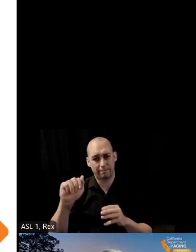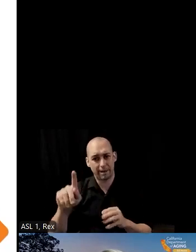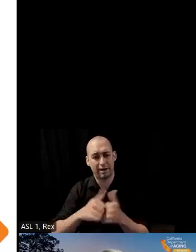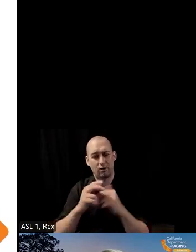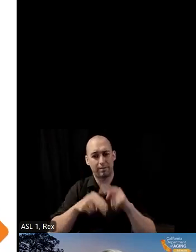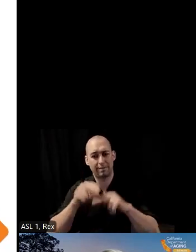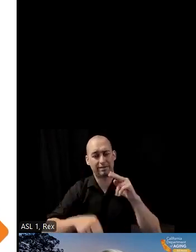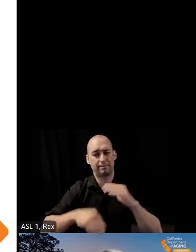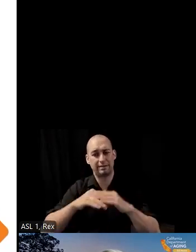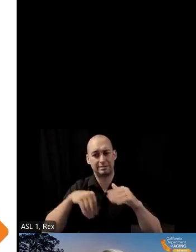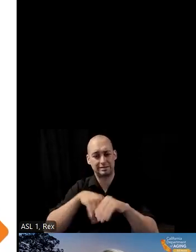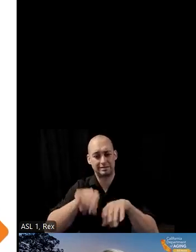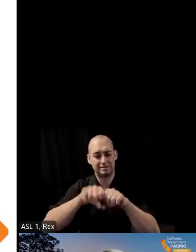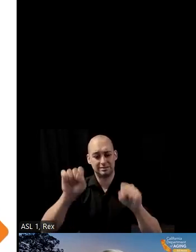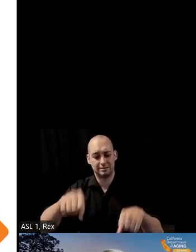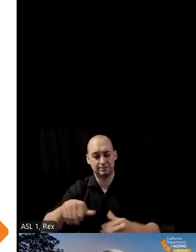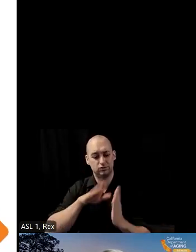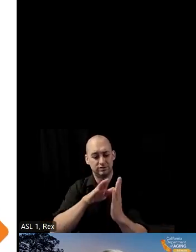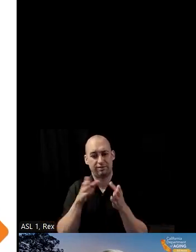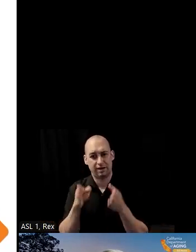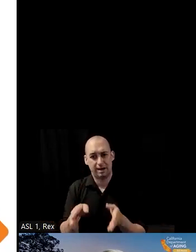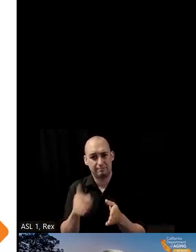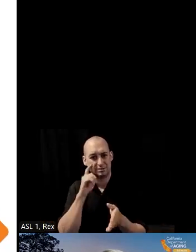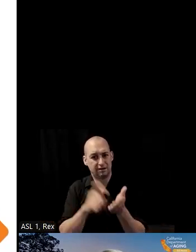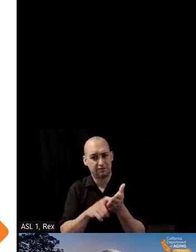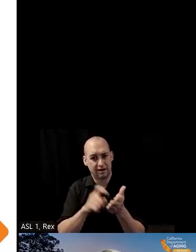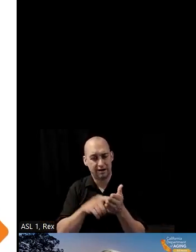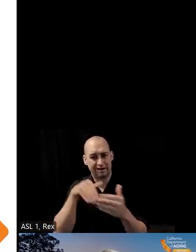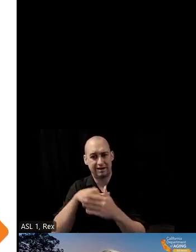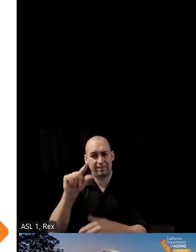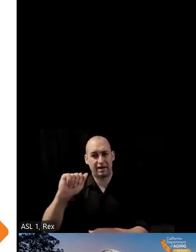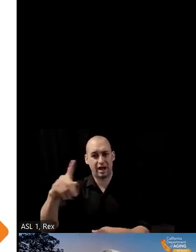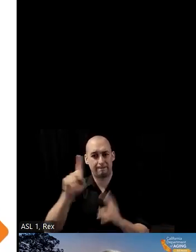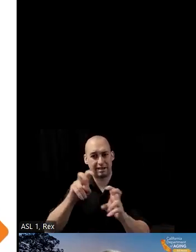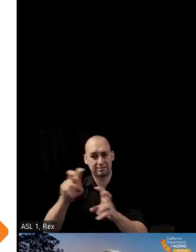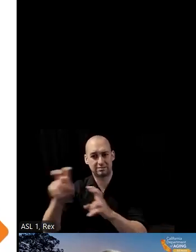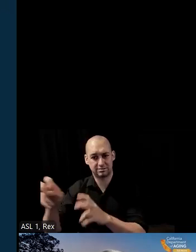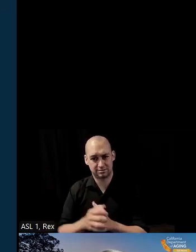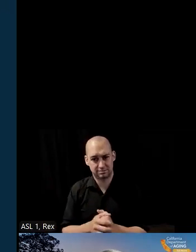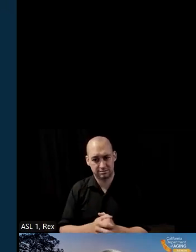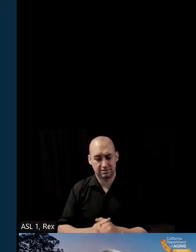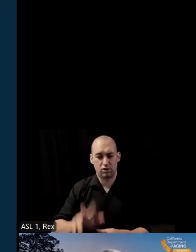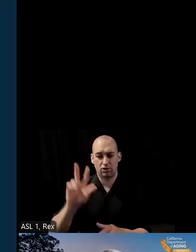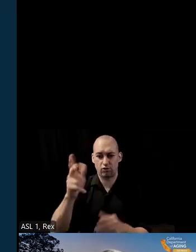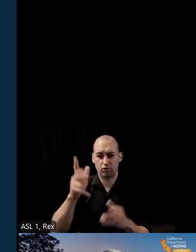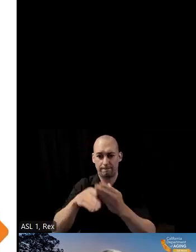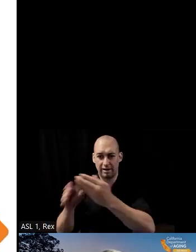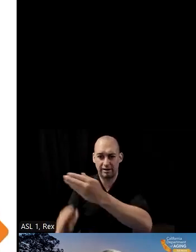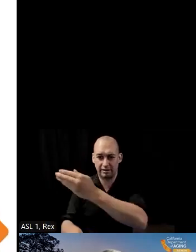in the system and address the gaps that we identify in the gap analysis. The third bucket that we're focusing